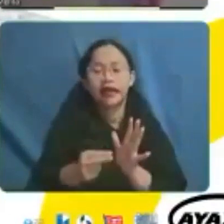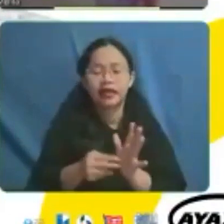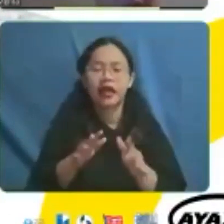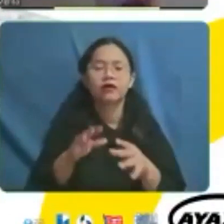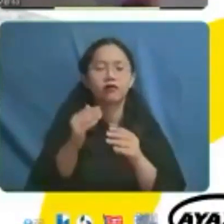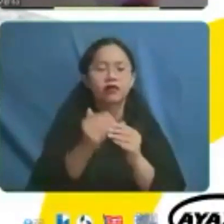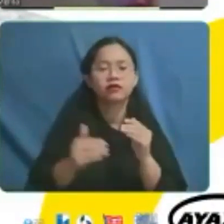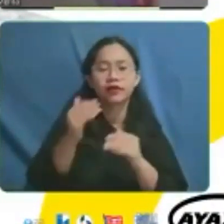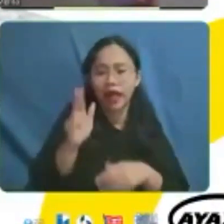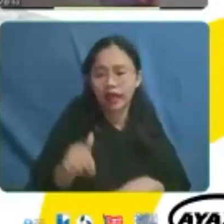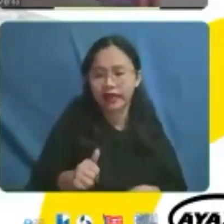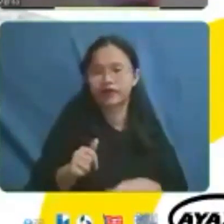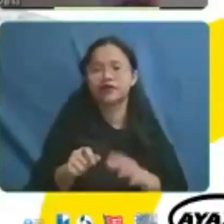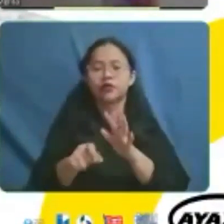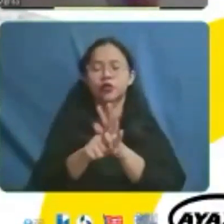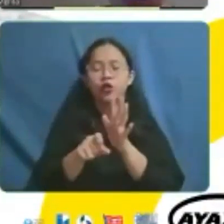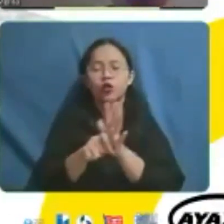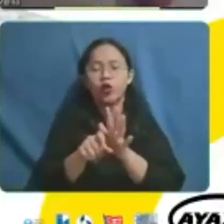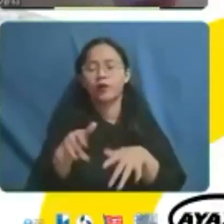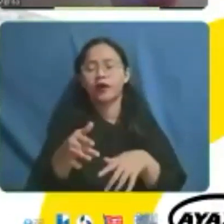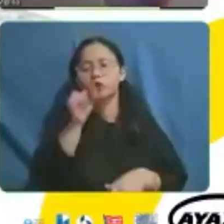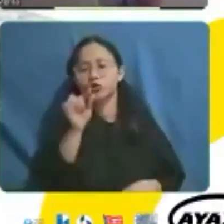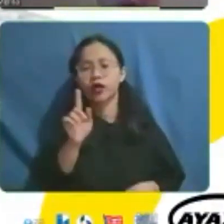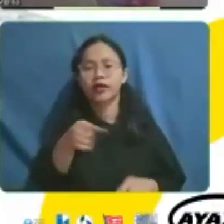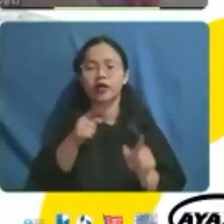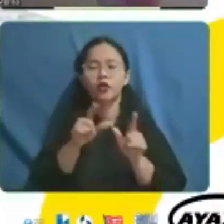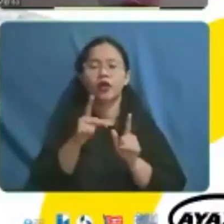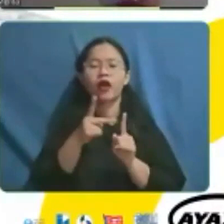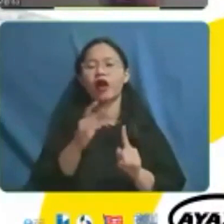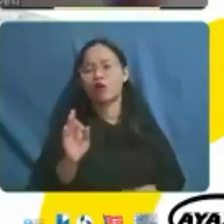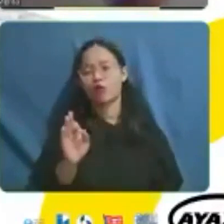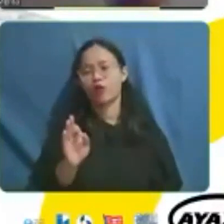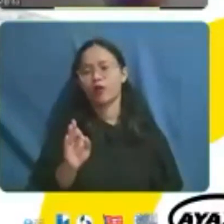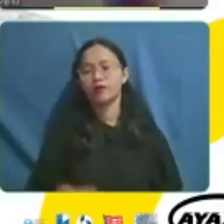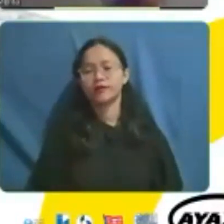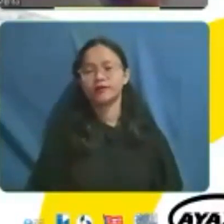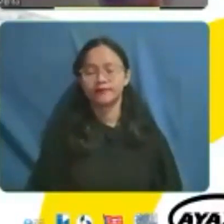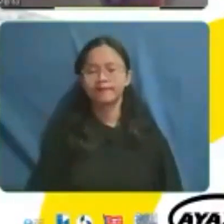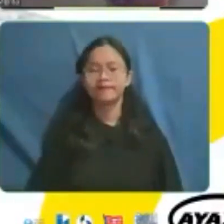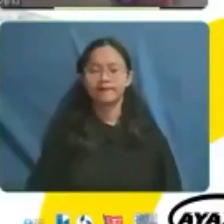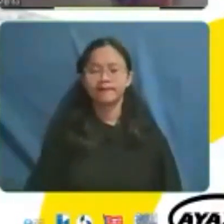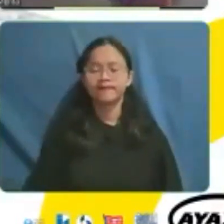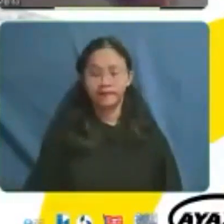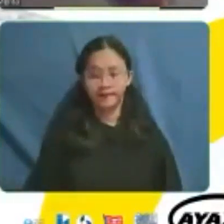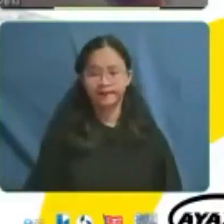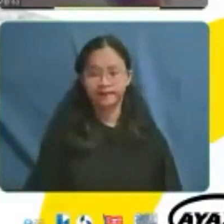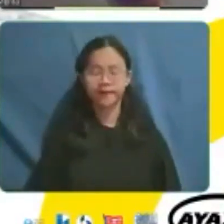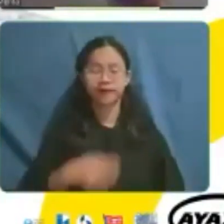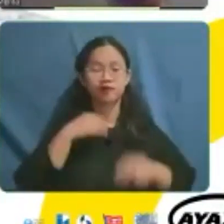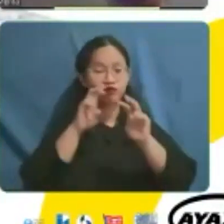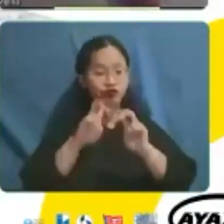250,000 deaths to happen every year between 2030 and 2050, for example. Next slide.